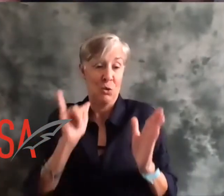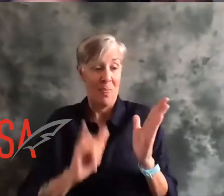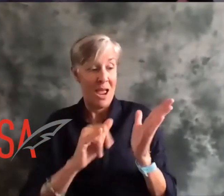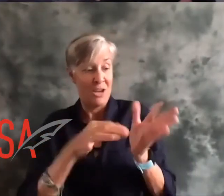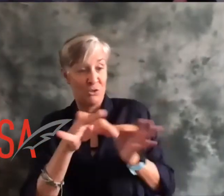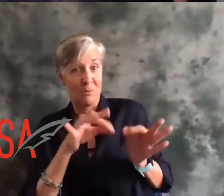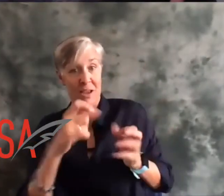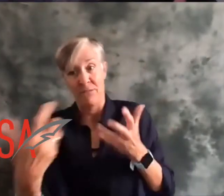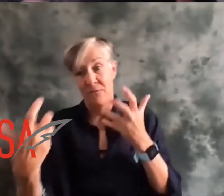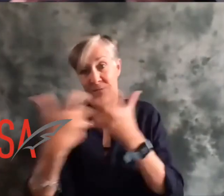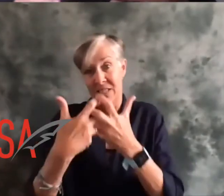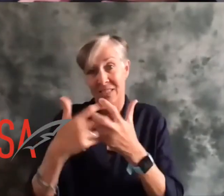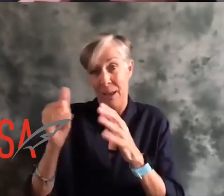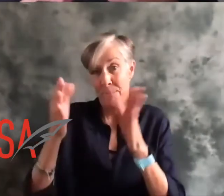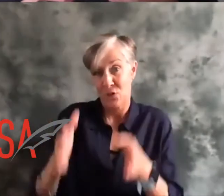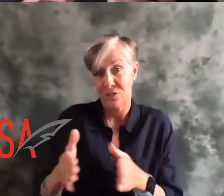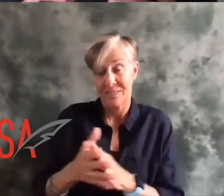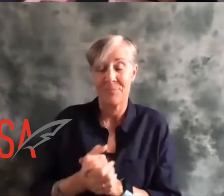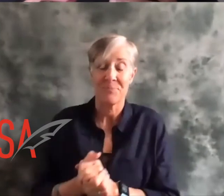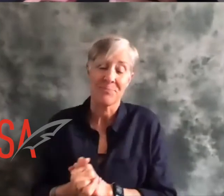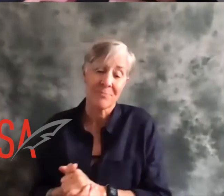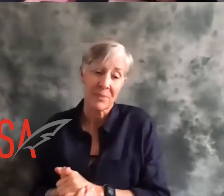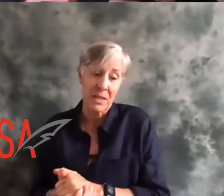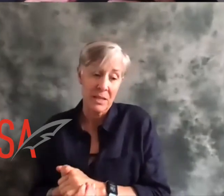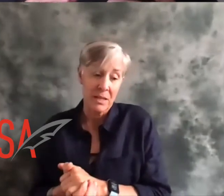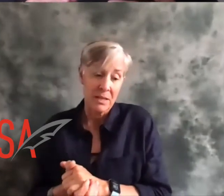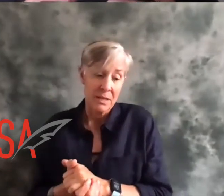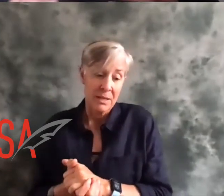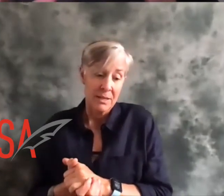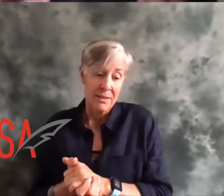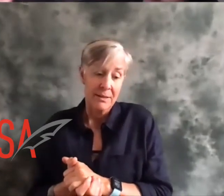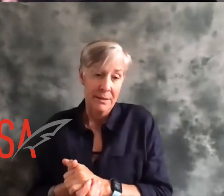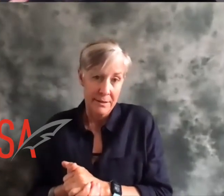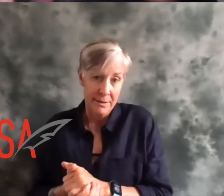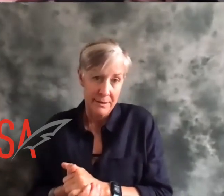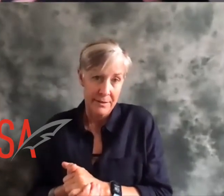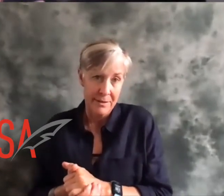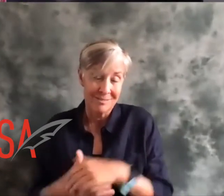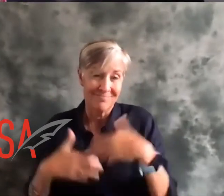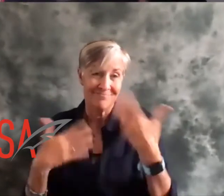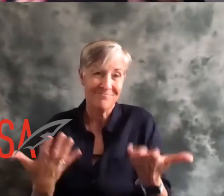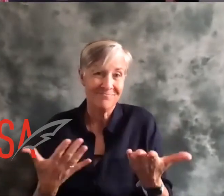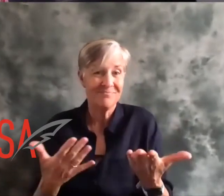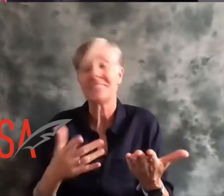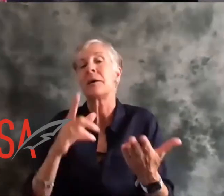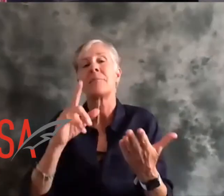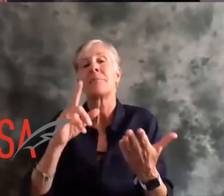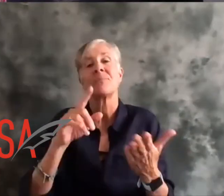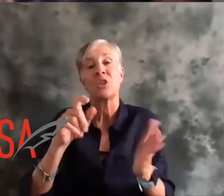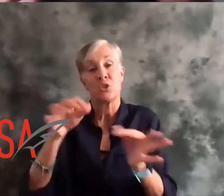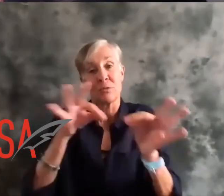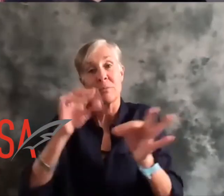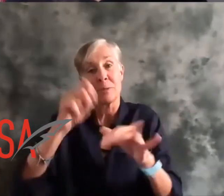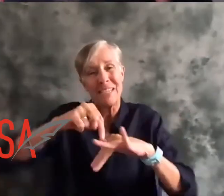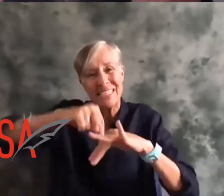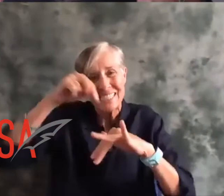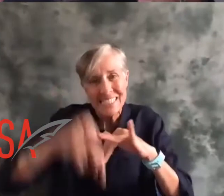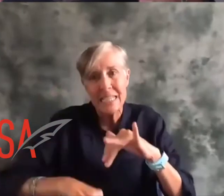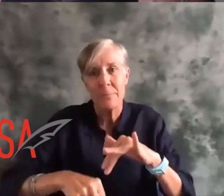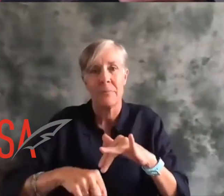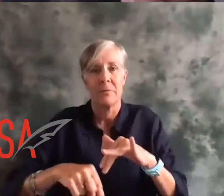sensibilities and they want to come on the project. So it has to be deep enough throughout the